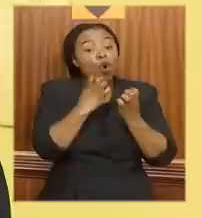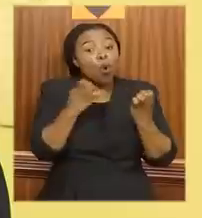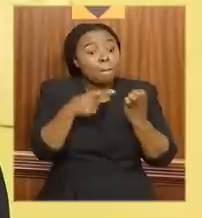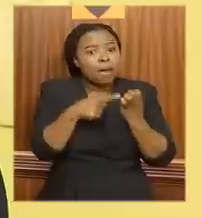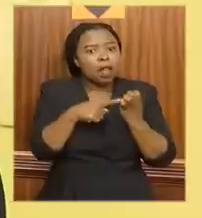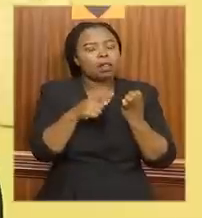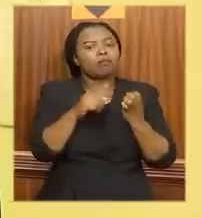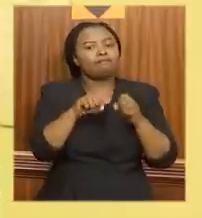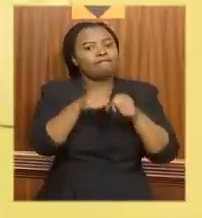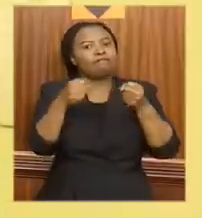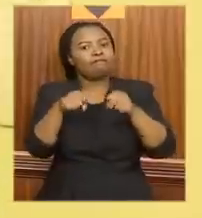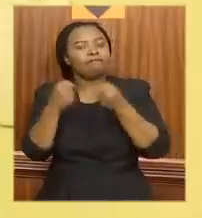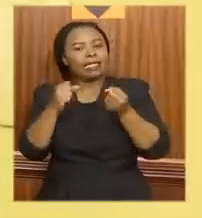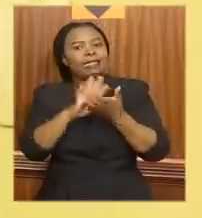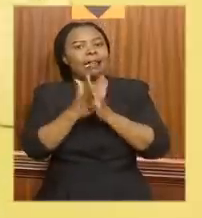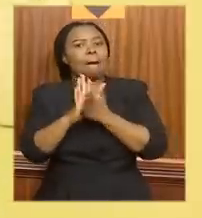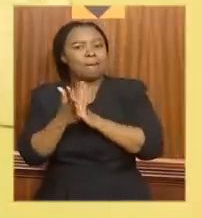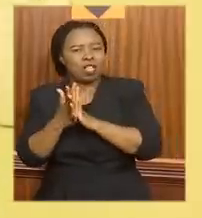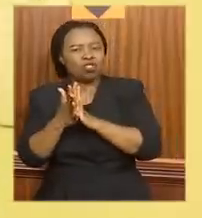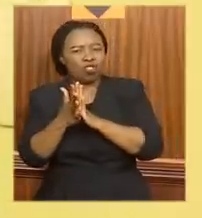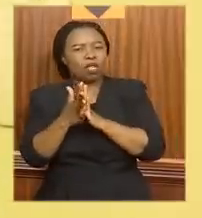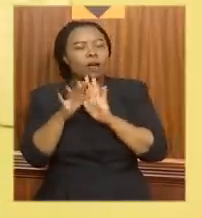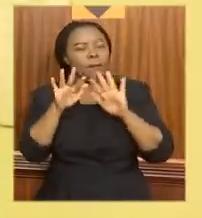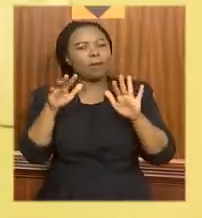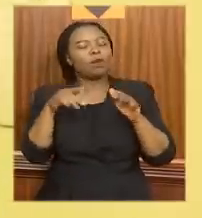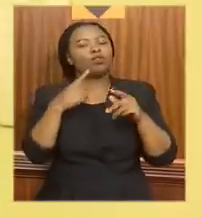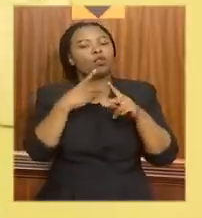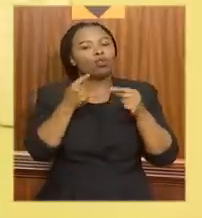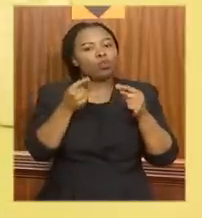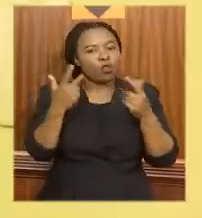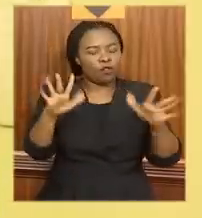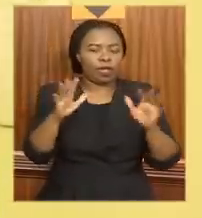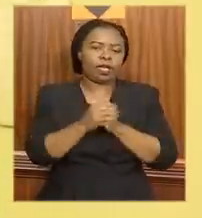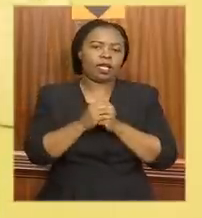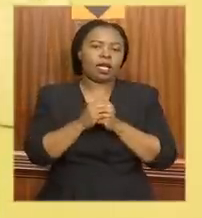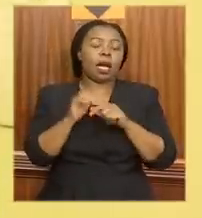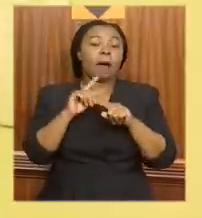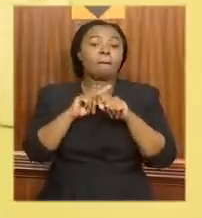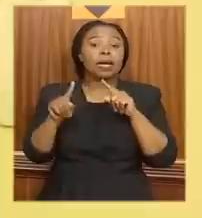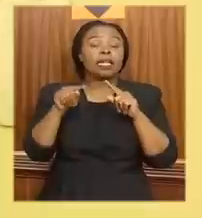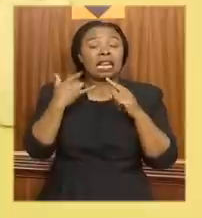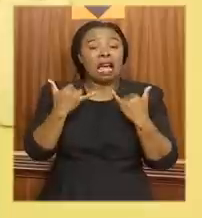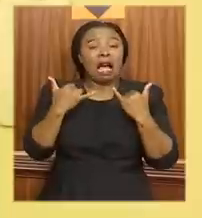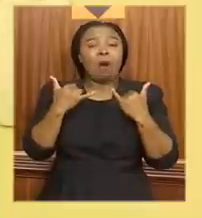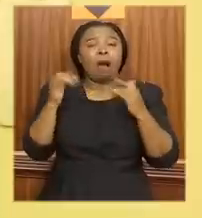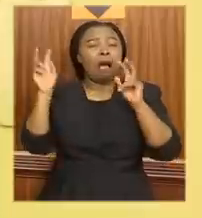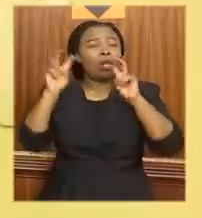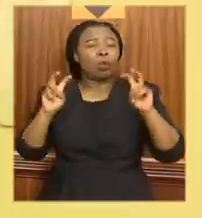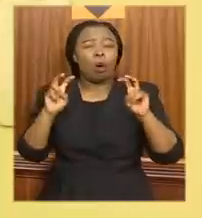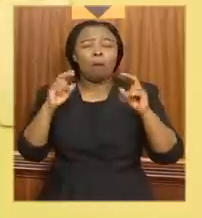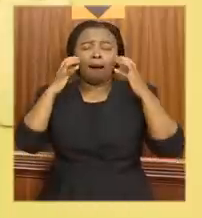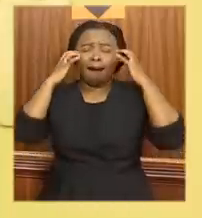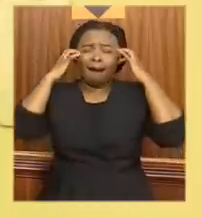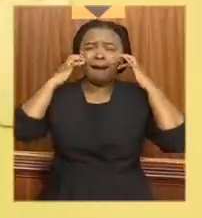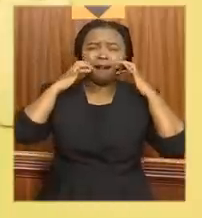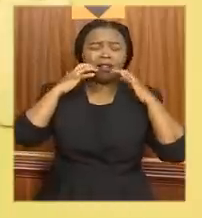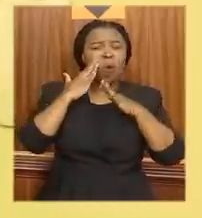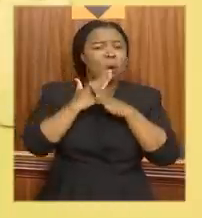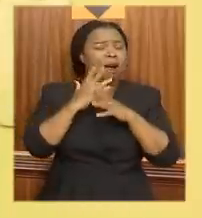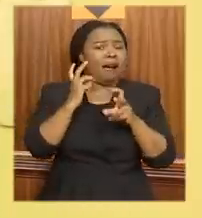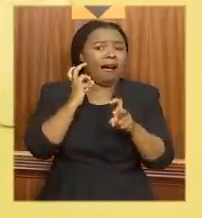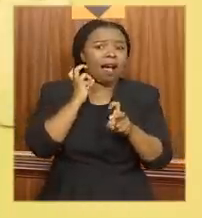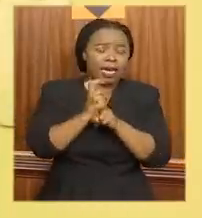Teams within Eskom have worked very hard to bring generation units back online and